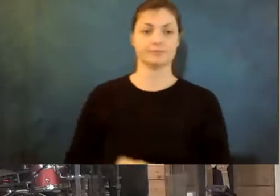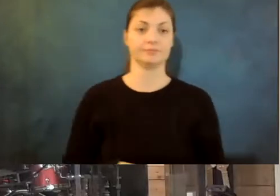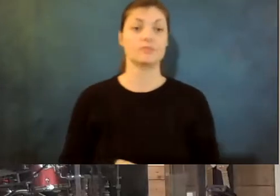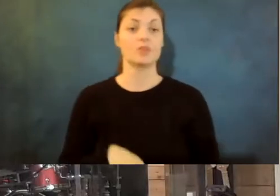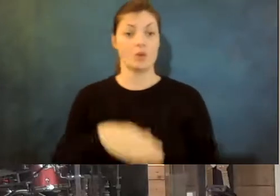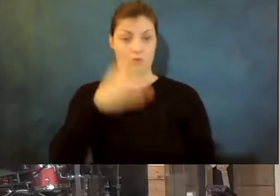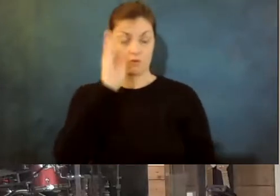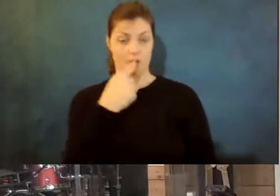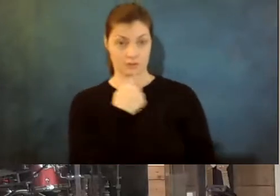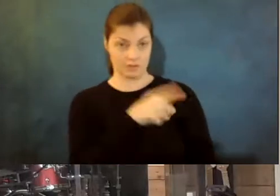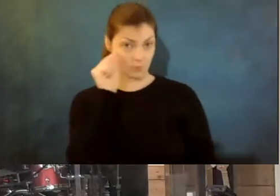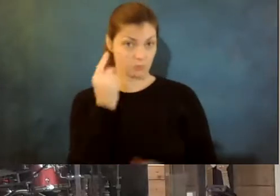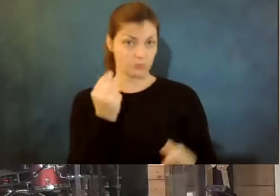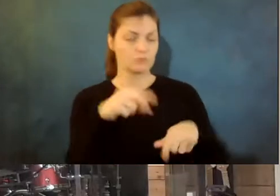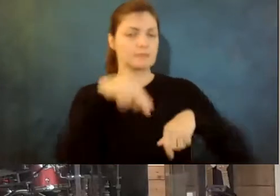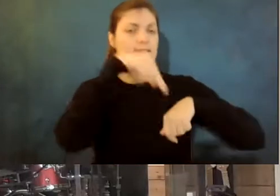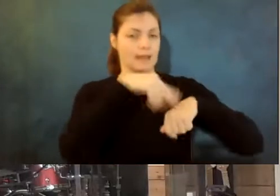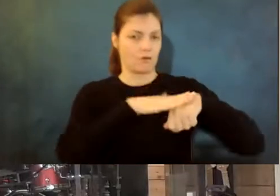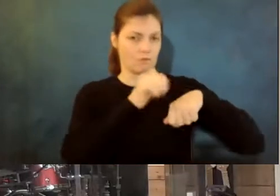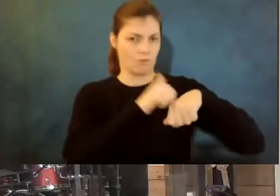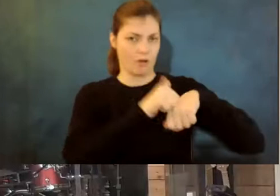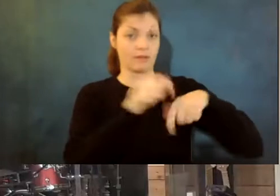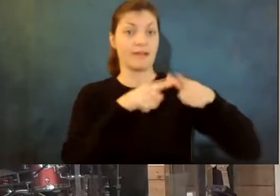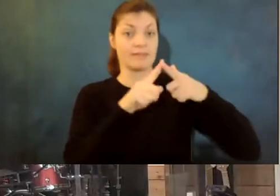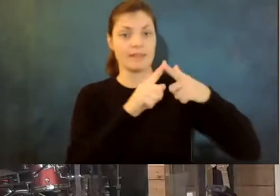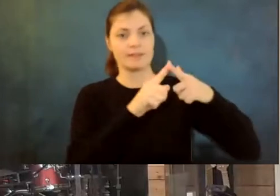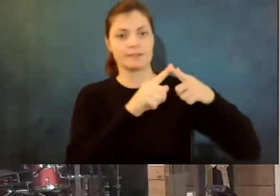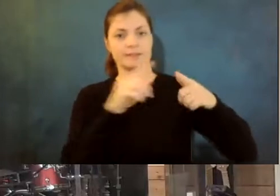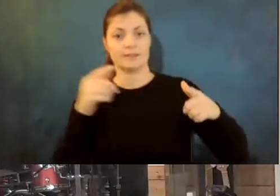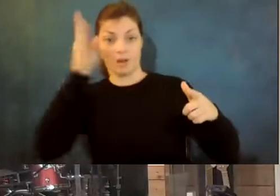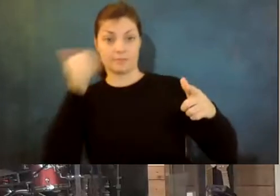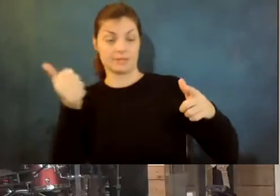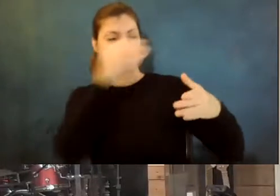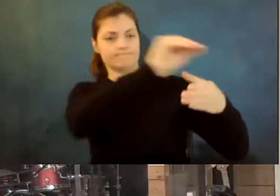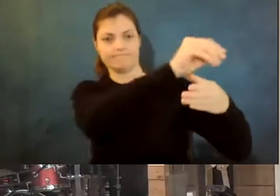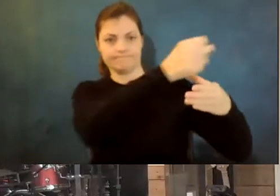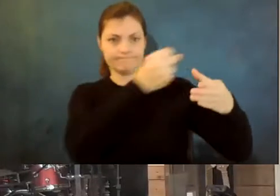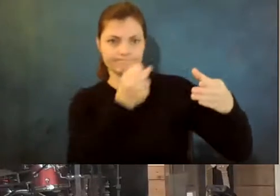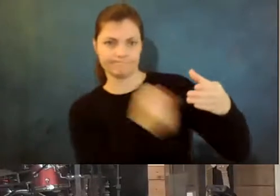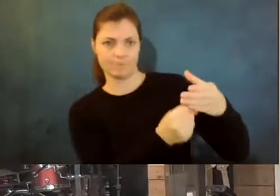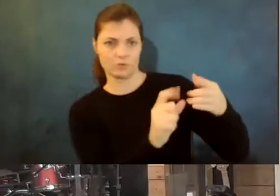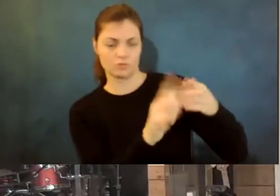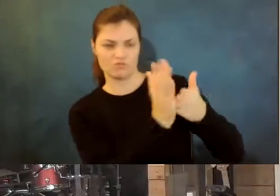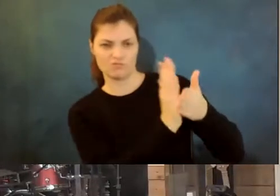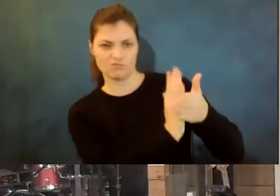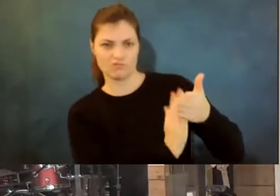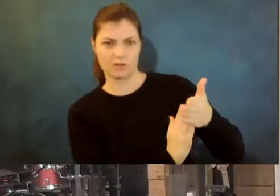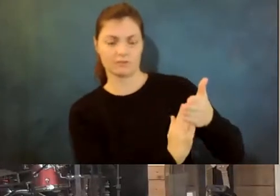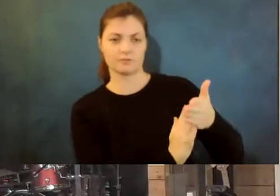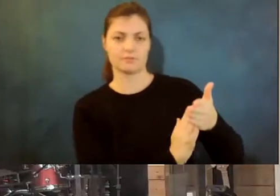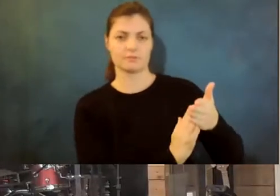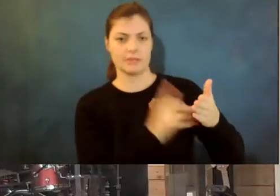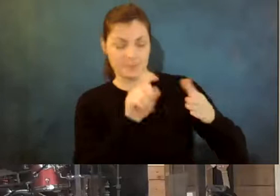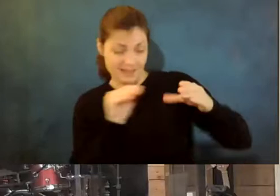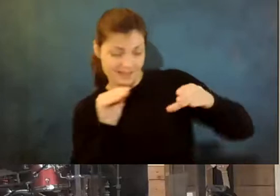carries him into the cleft of the rock. Do you see how cool that is? he's standing on the rock, but he has to be in